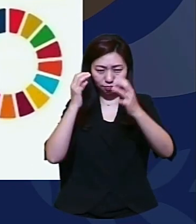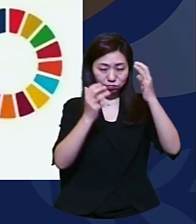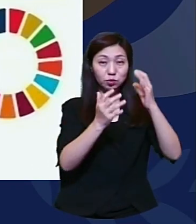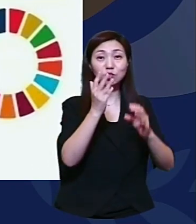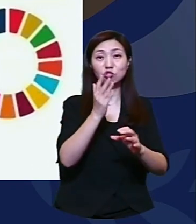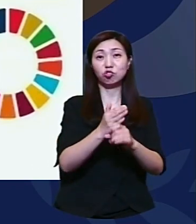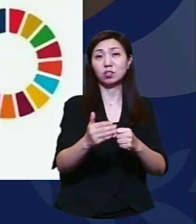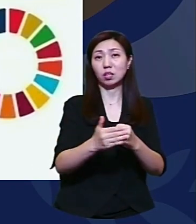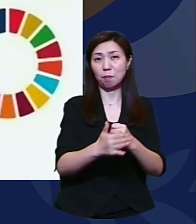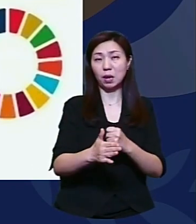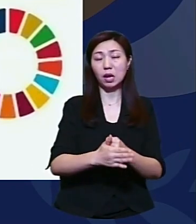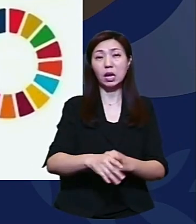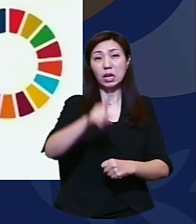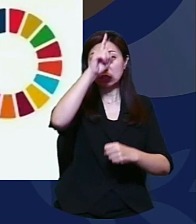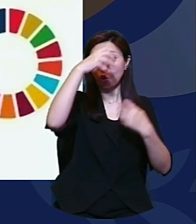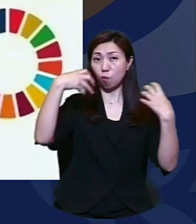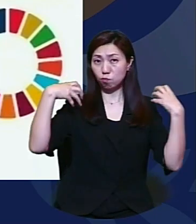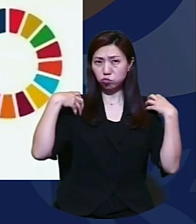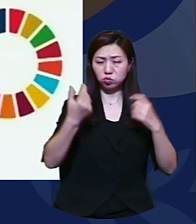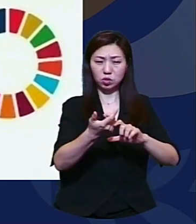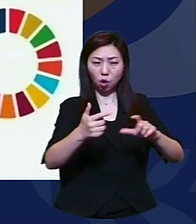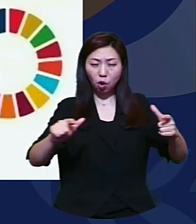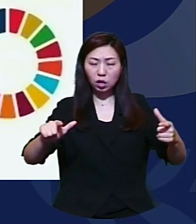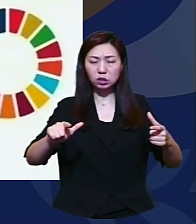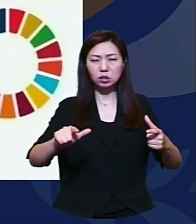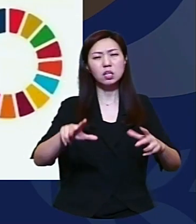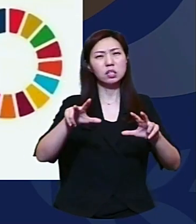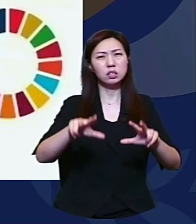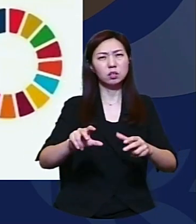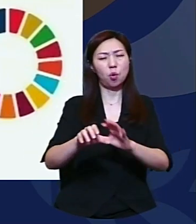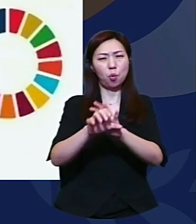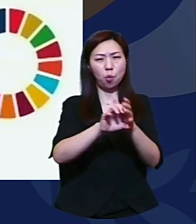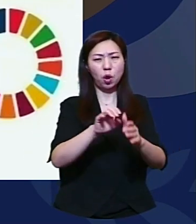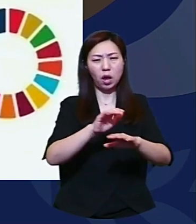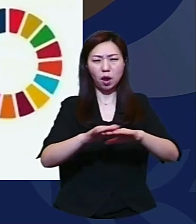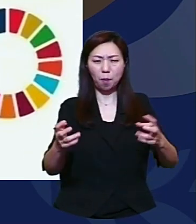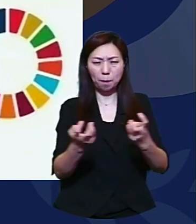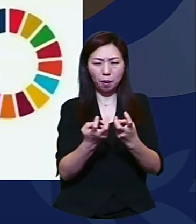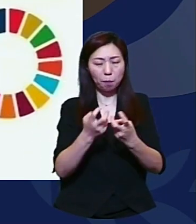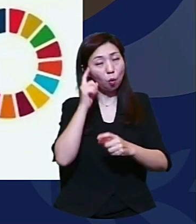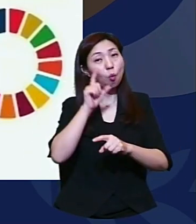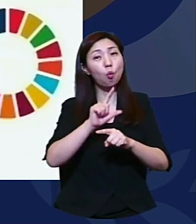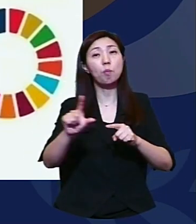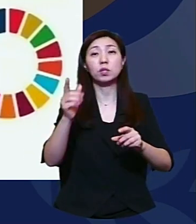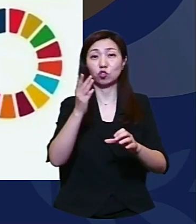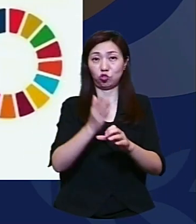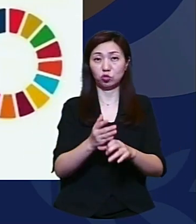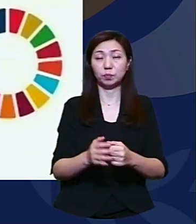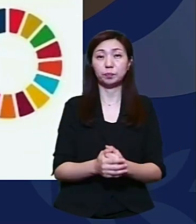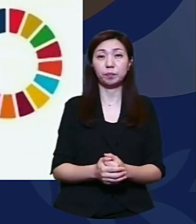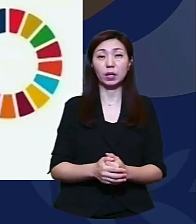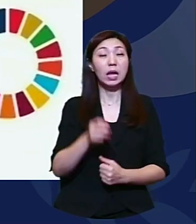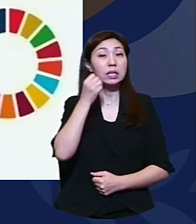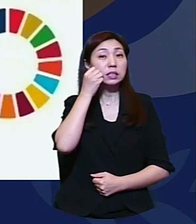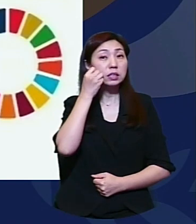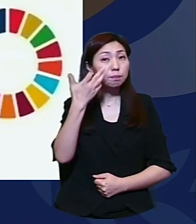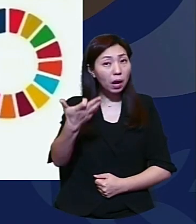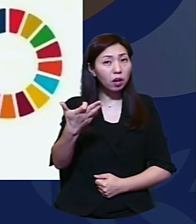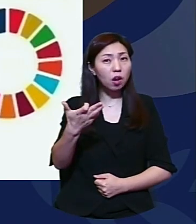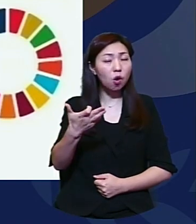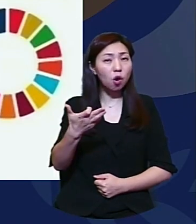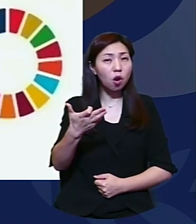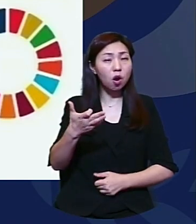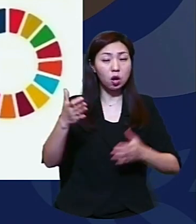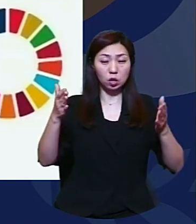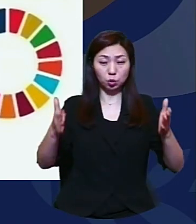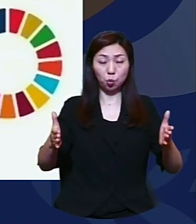that connectivity? The past 18 months have been a watershed in the way that we look at connectivity. And